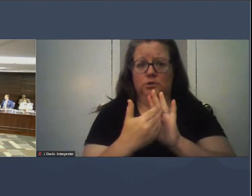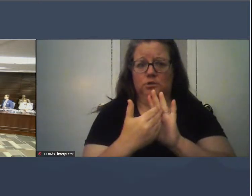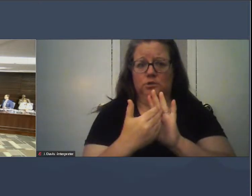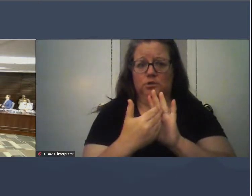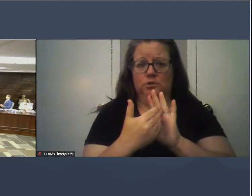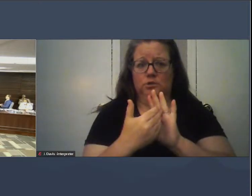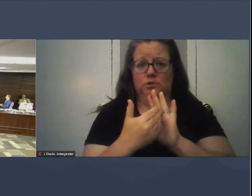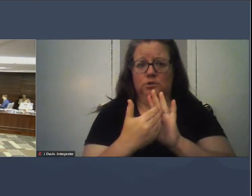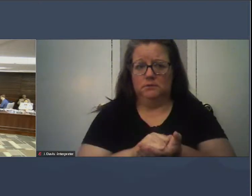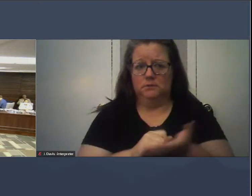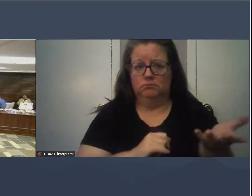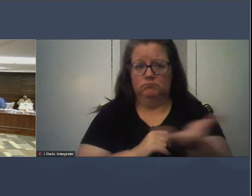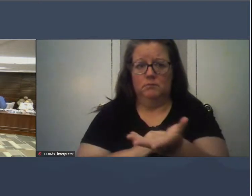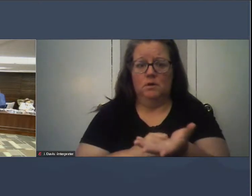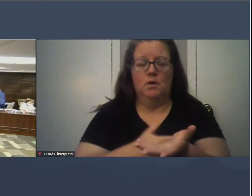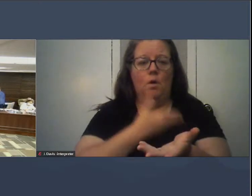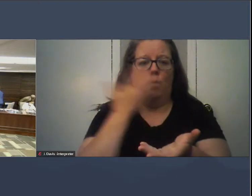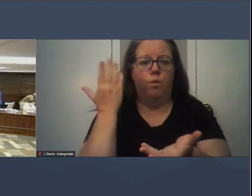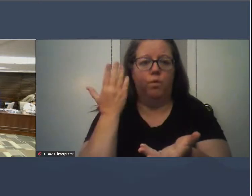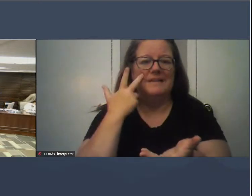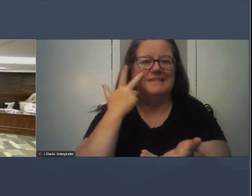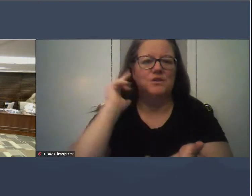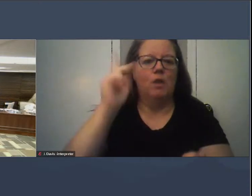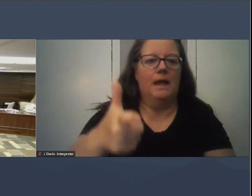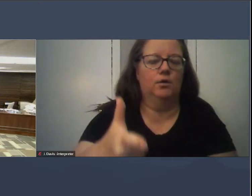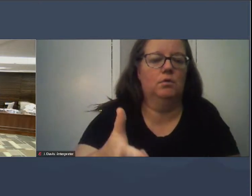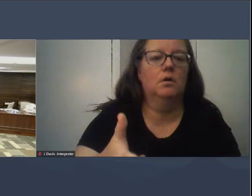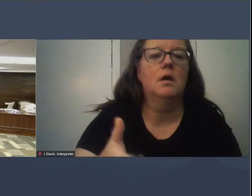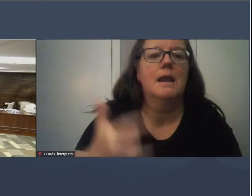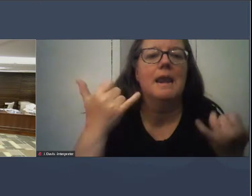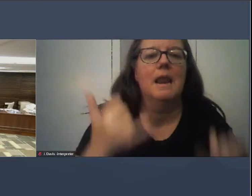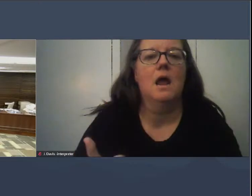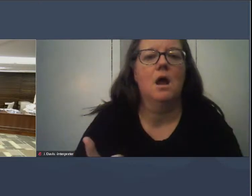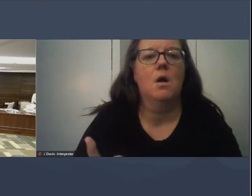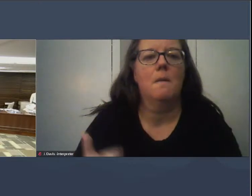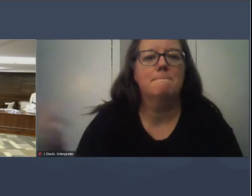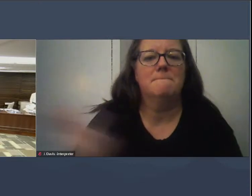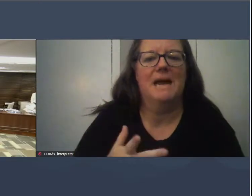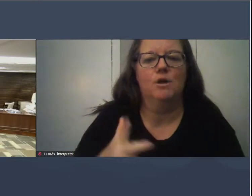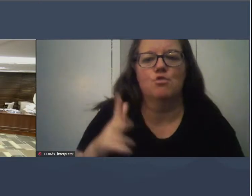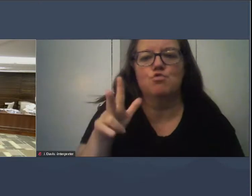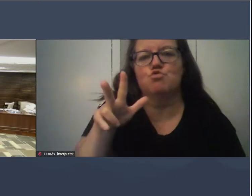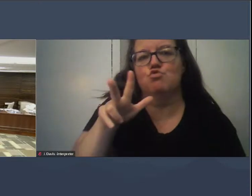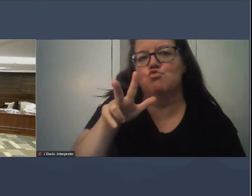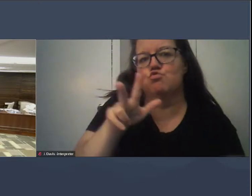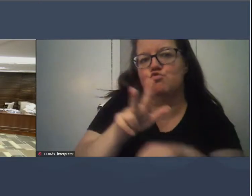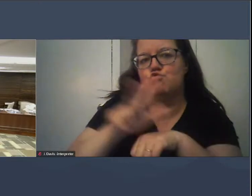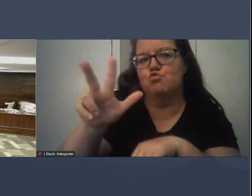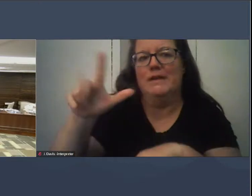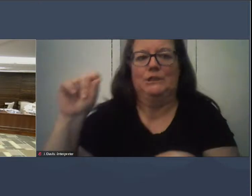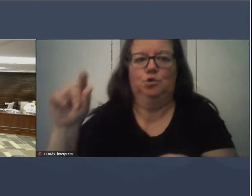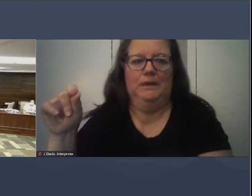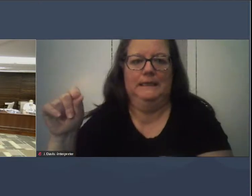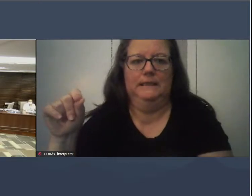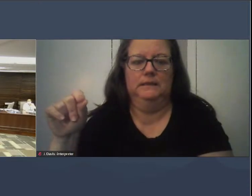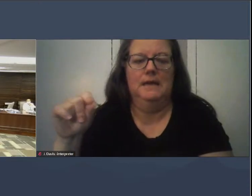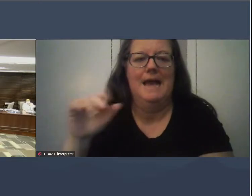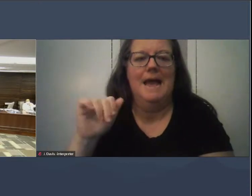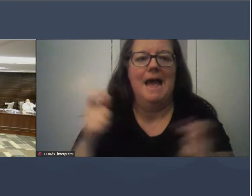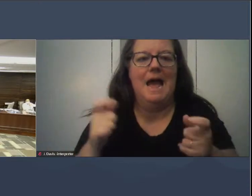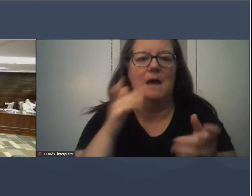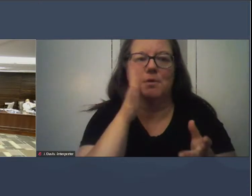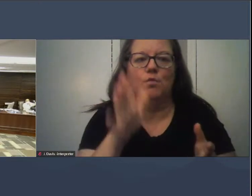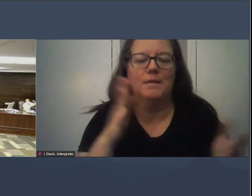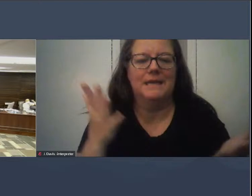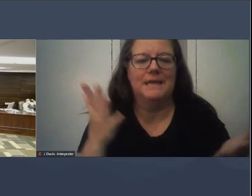for this body? Seeing none, I will see y'all. Guys, let's get down about, say, 3:20. Admin's going to be down there at 3:15, making sure our mics